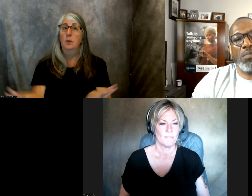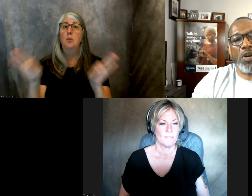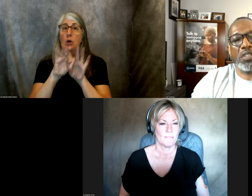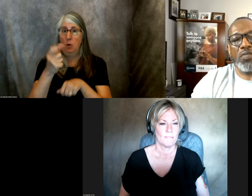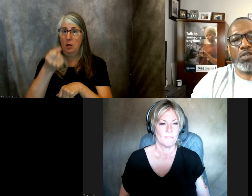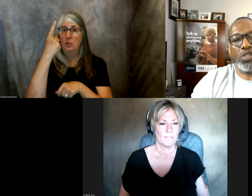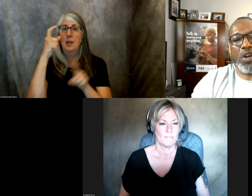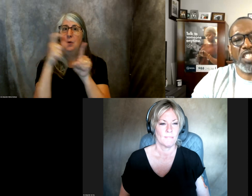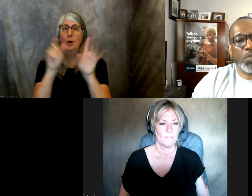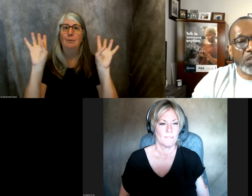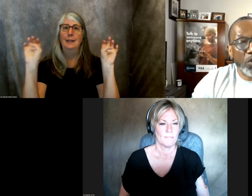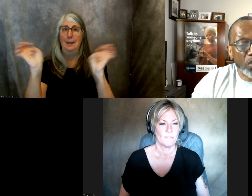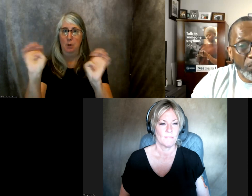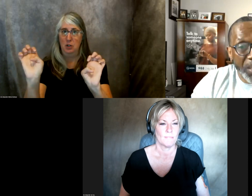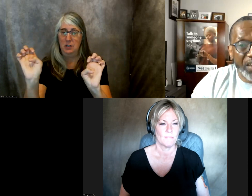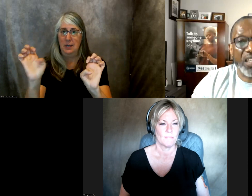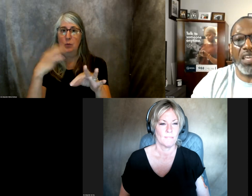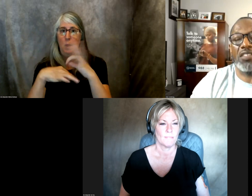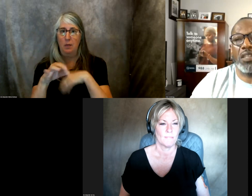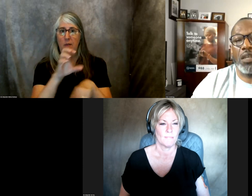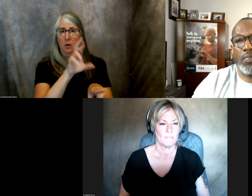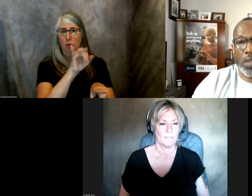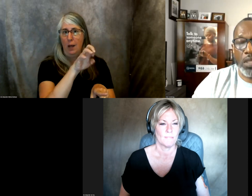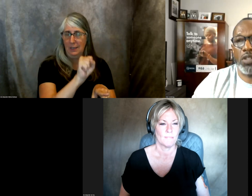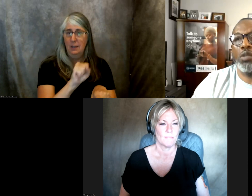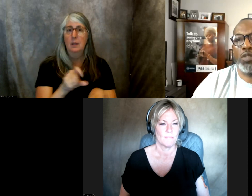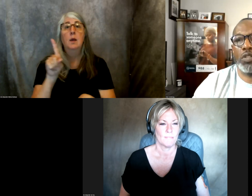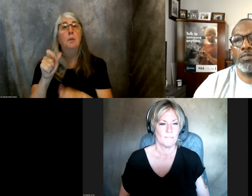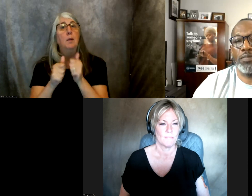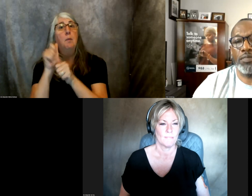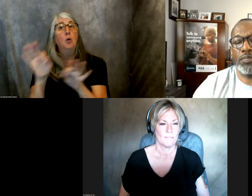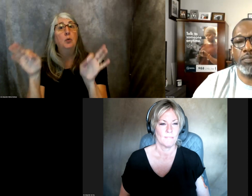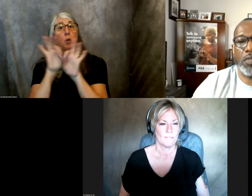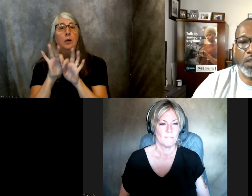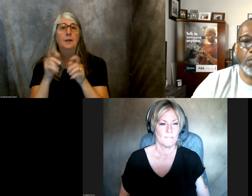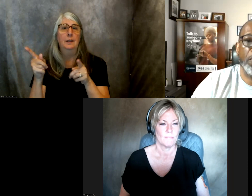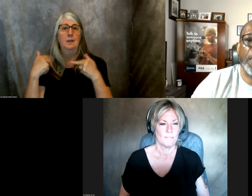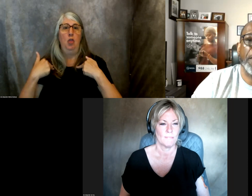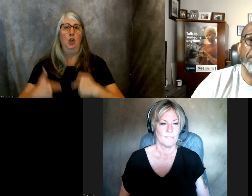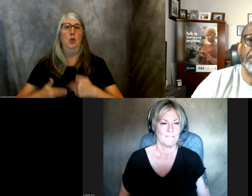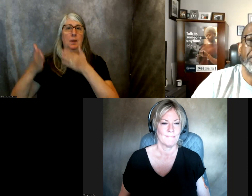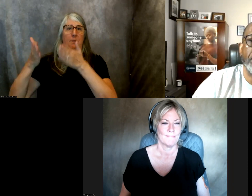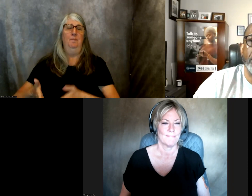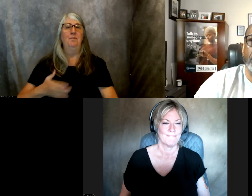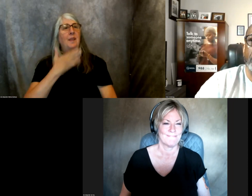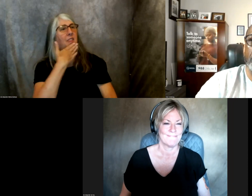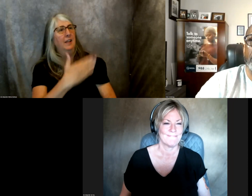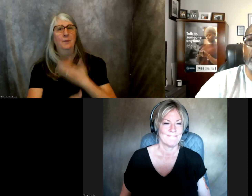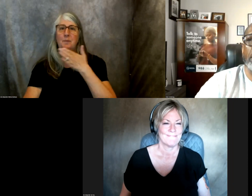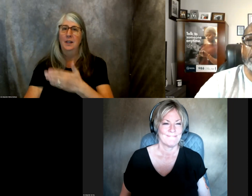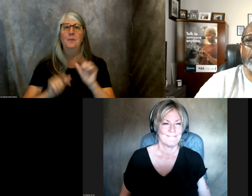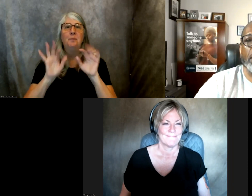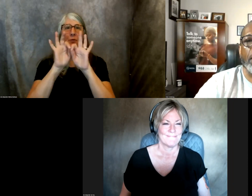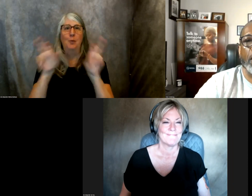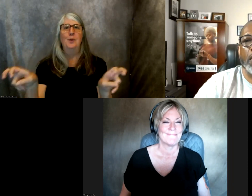word emergency versus crisis, but the most compelling case is a human. Thank you. Thank you. Thank you, David. And